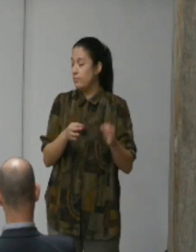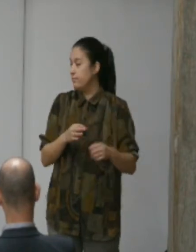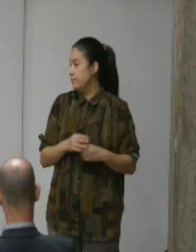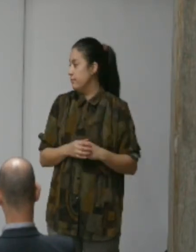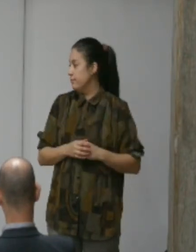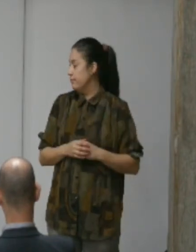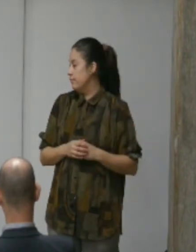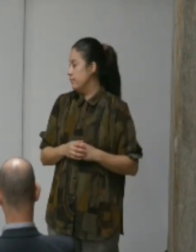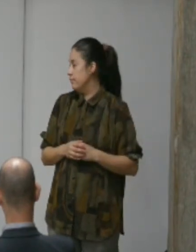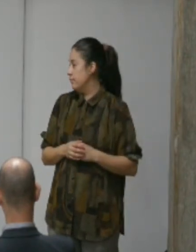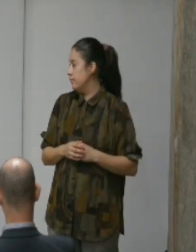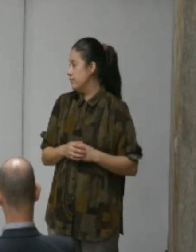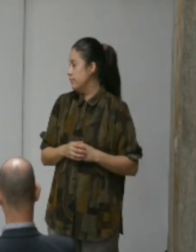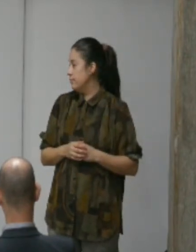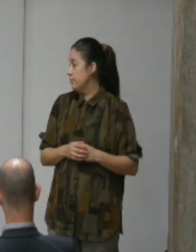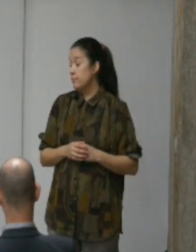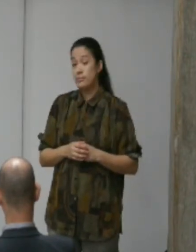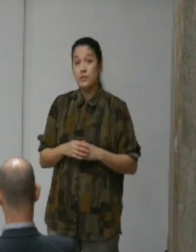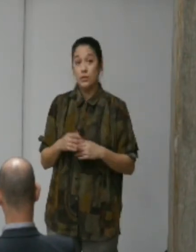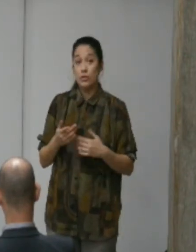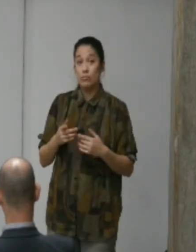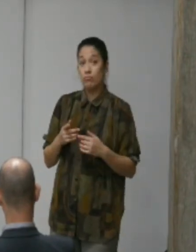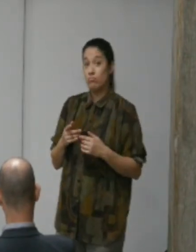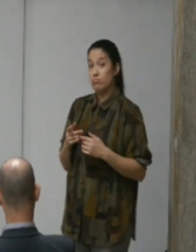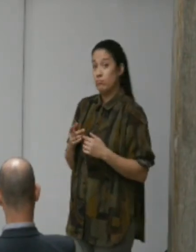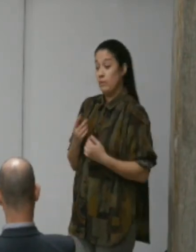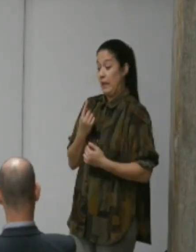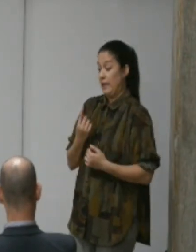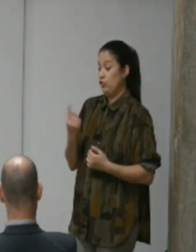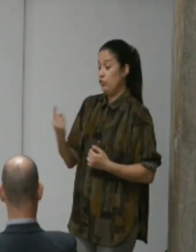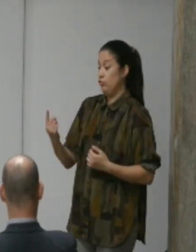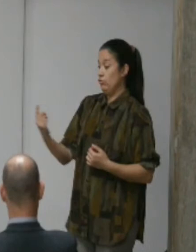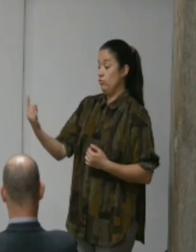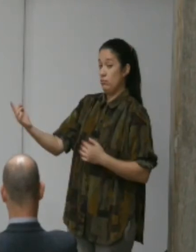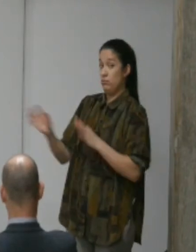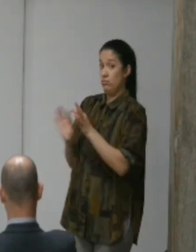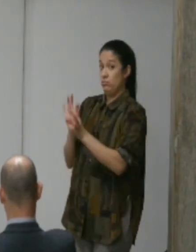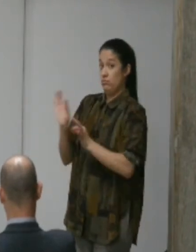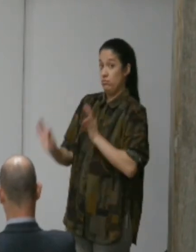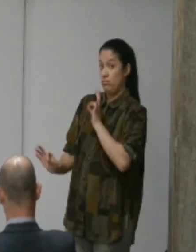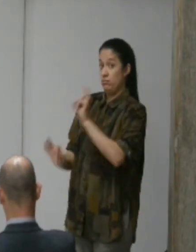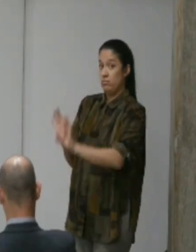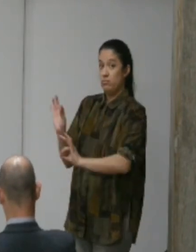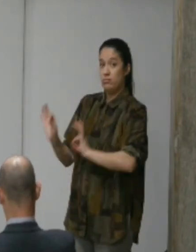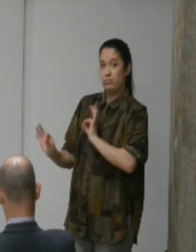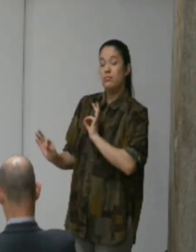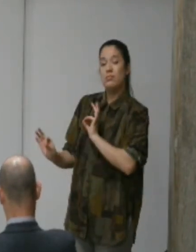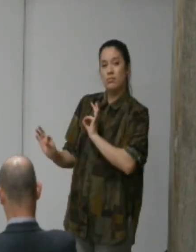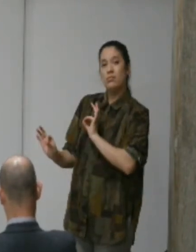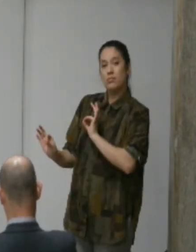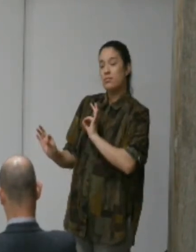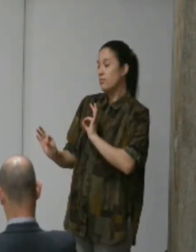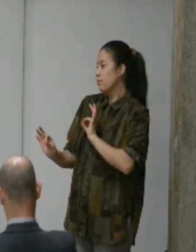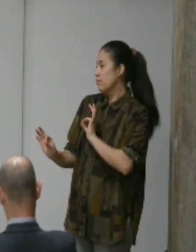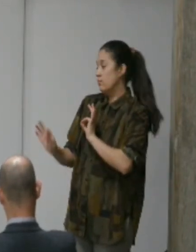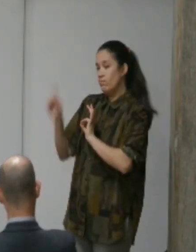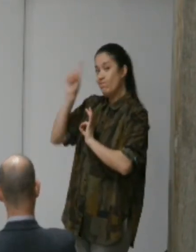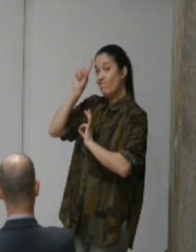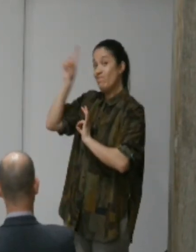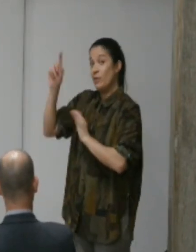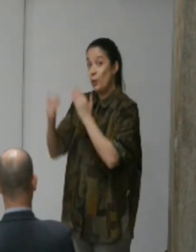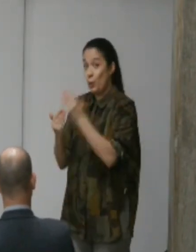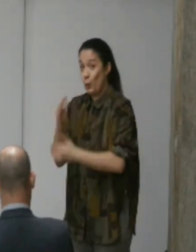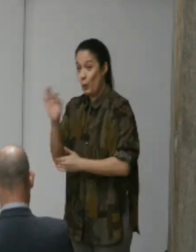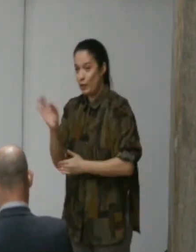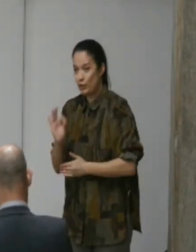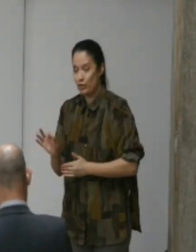to. And then I asked each speaker if they would come up with a question they wanted me to ask them. So we'll do that next.